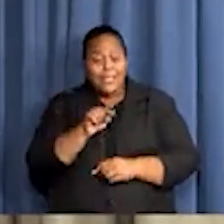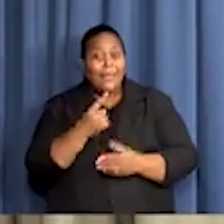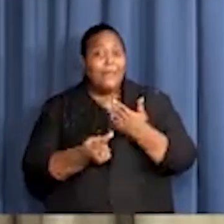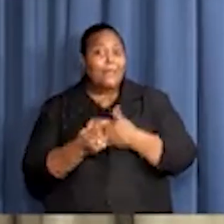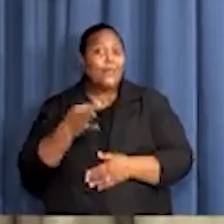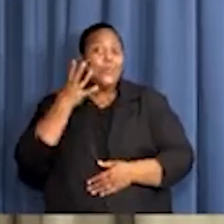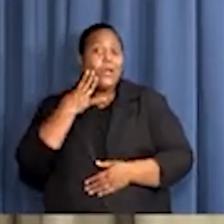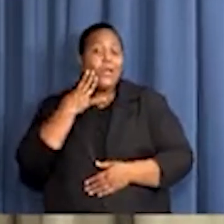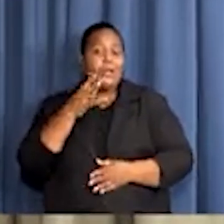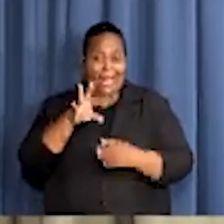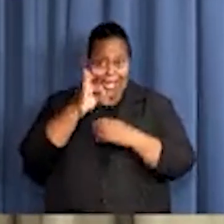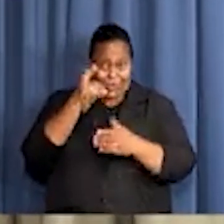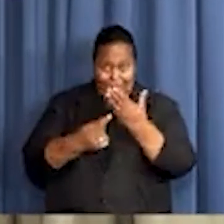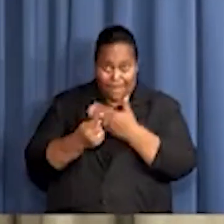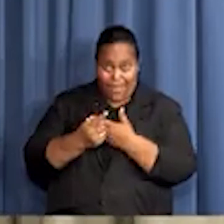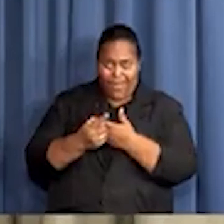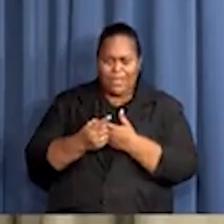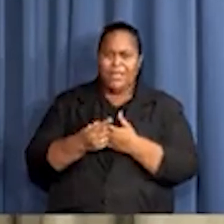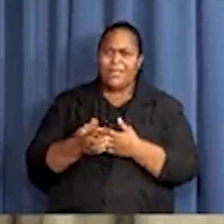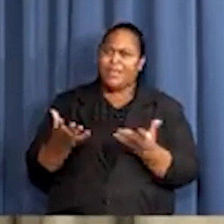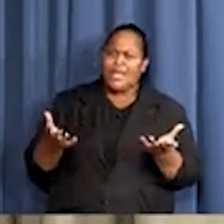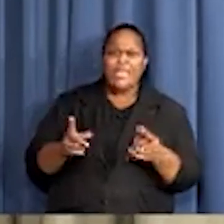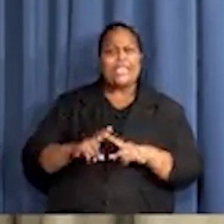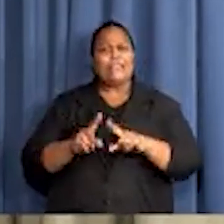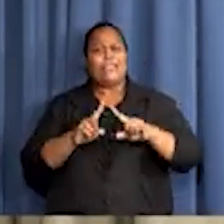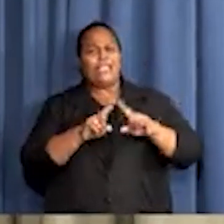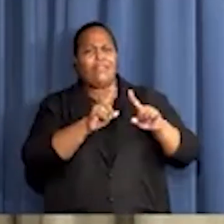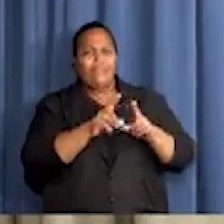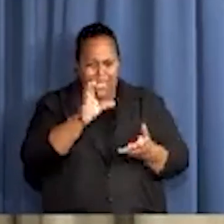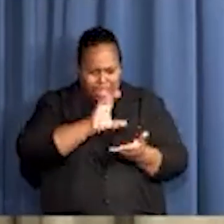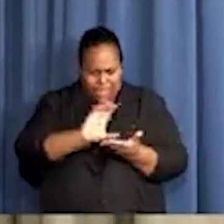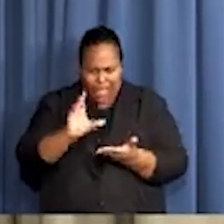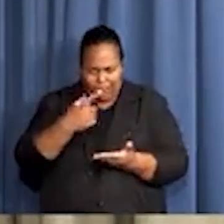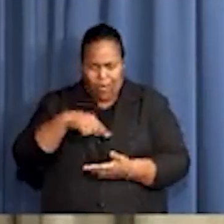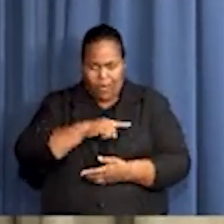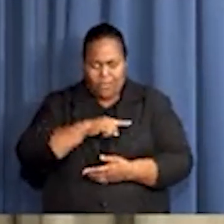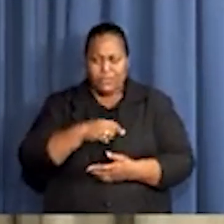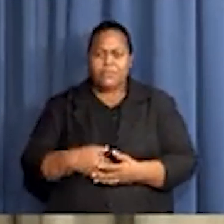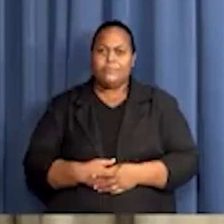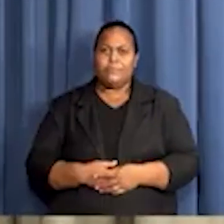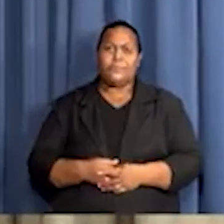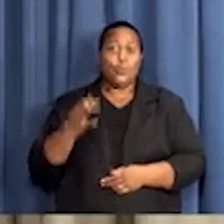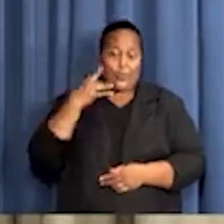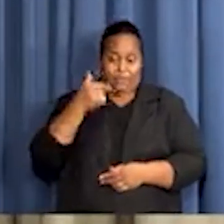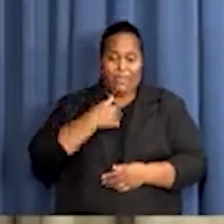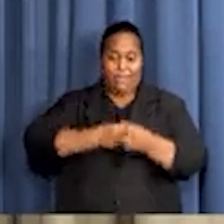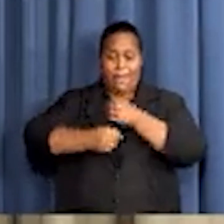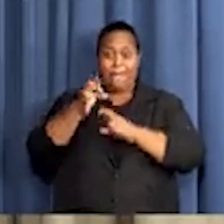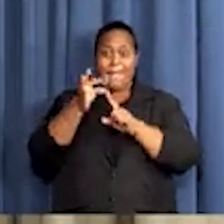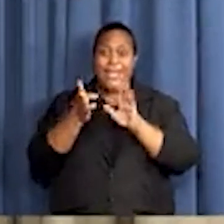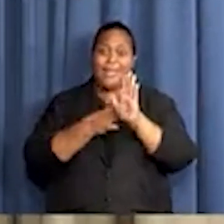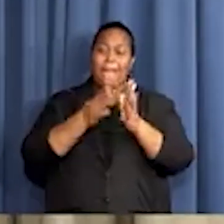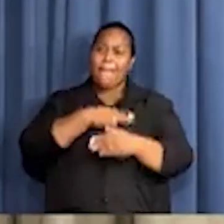the election campaign. It came in very much clear to us. When I became Prime Minister and Minister for